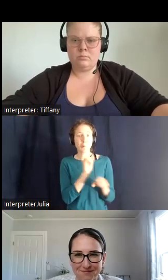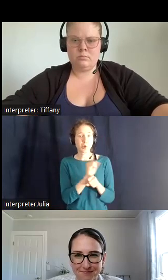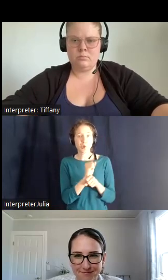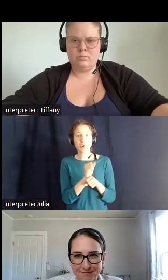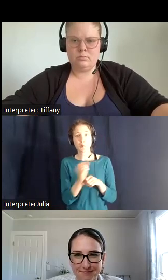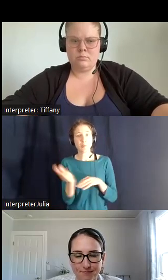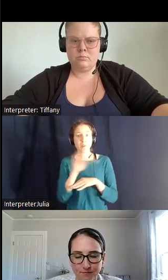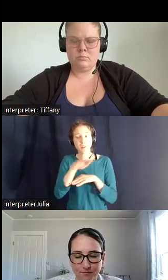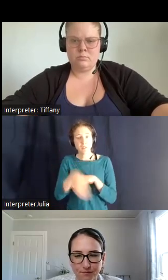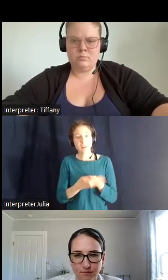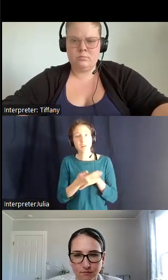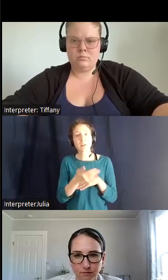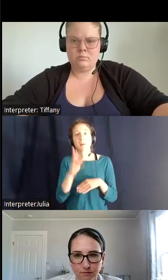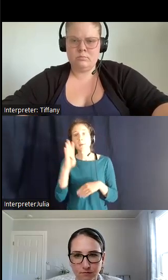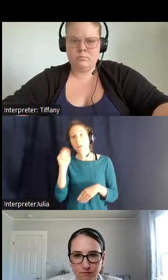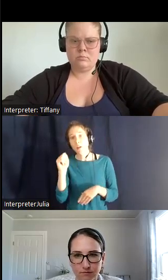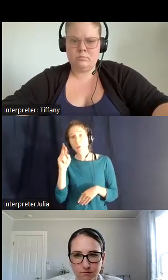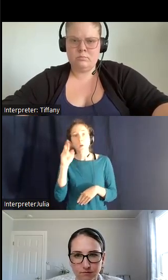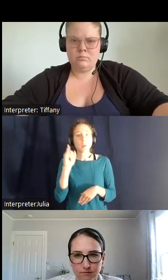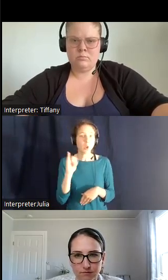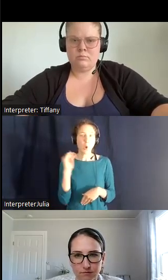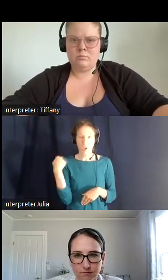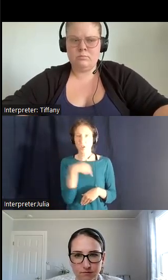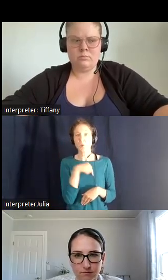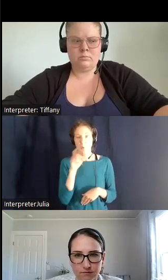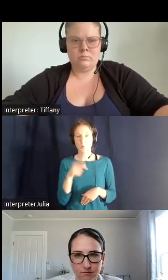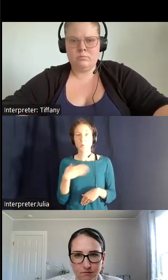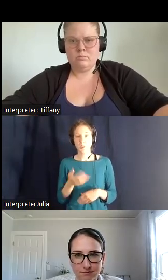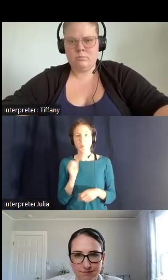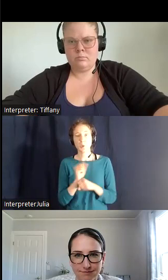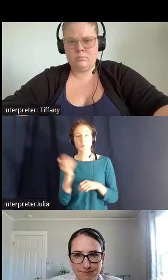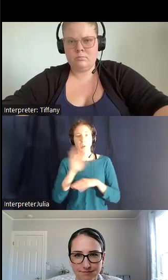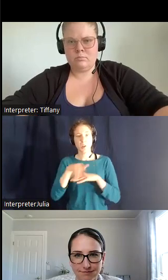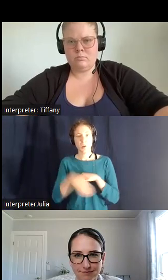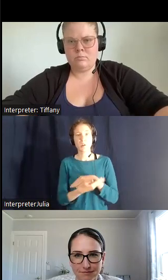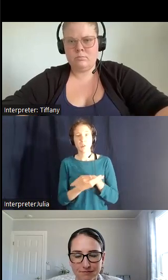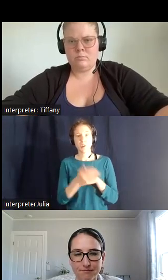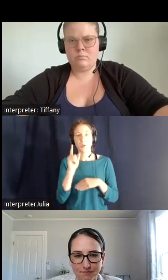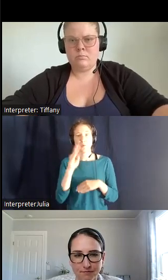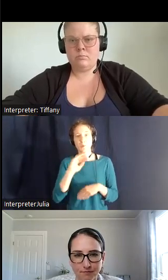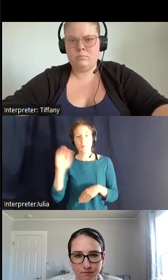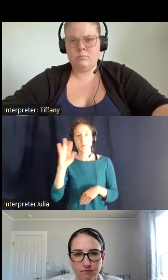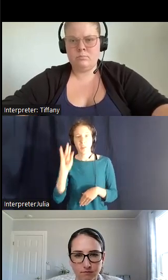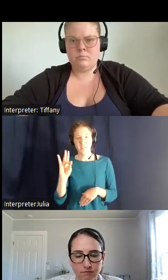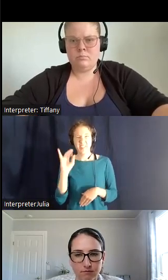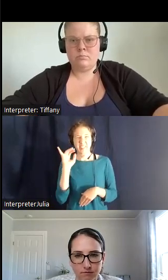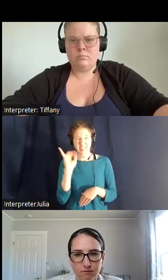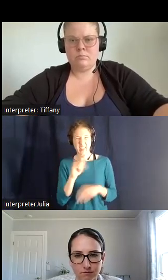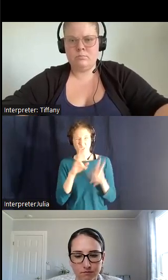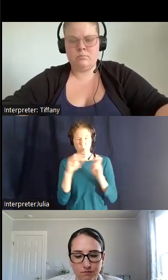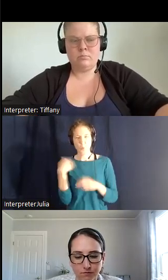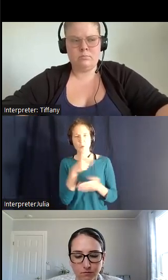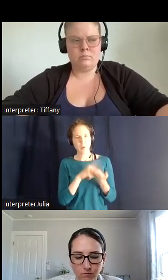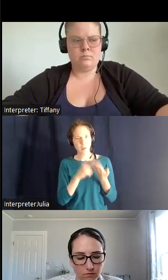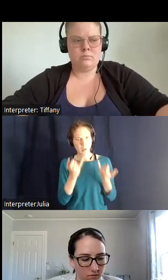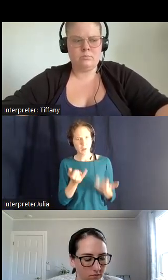or the Ray or us, we should work 24/7. And that's exactly the conversation we're having, that if people